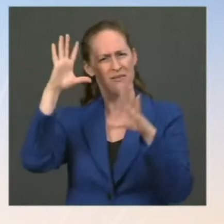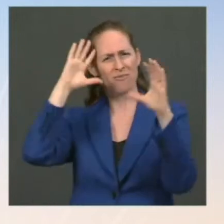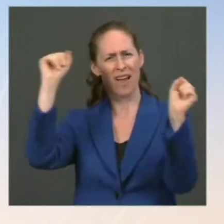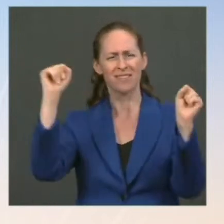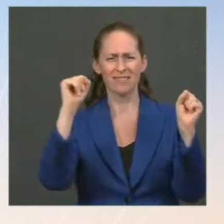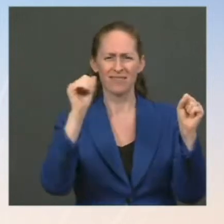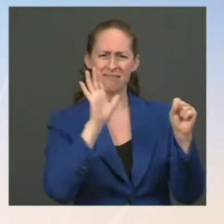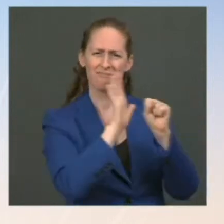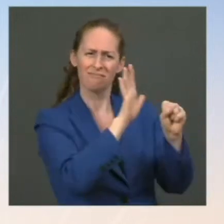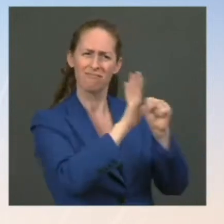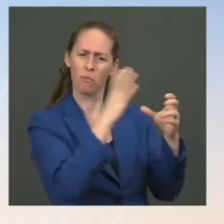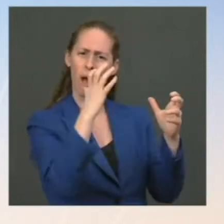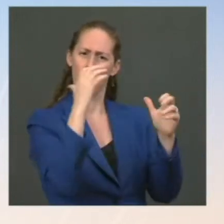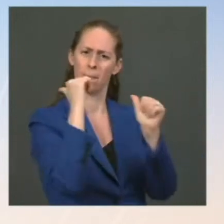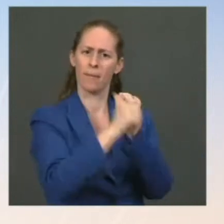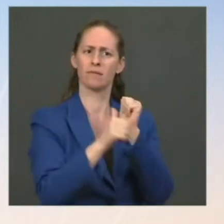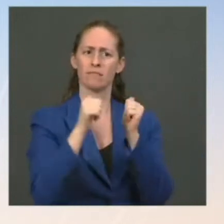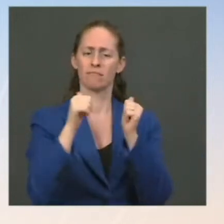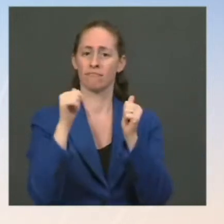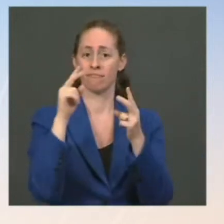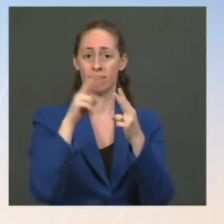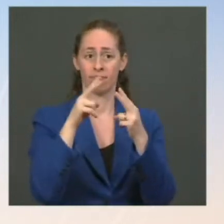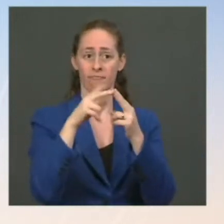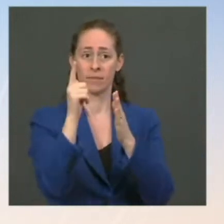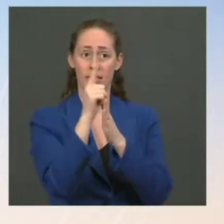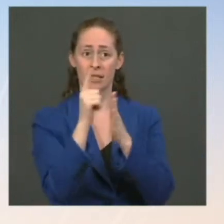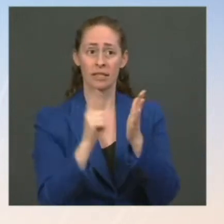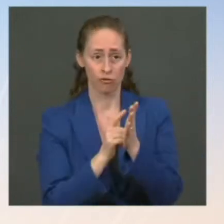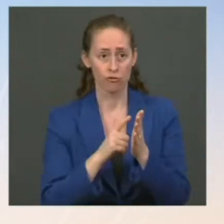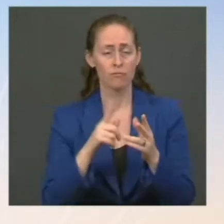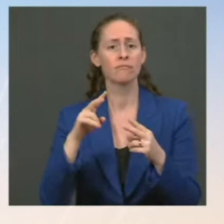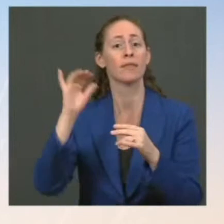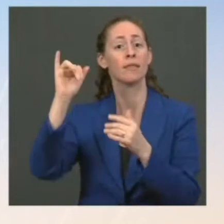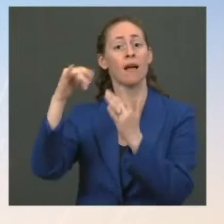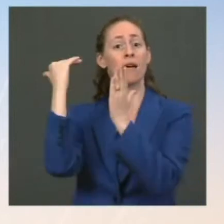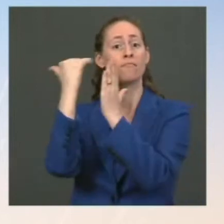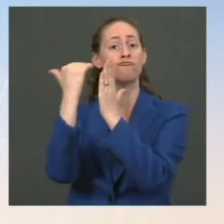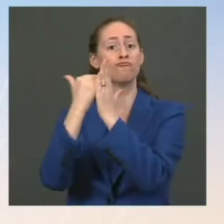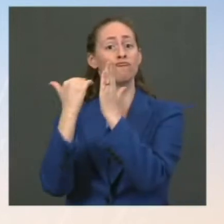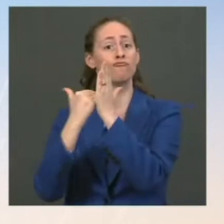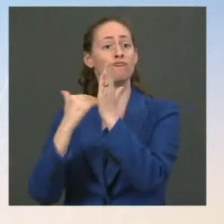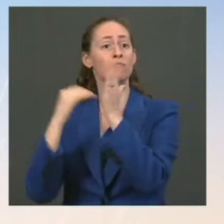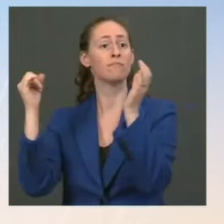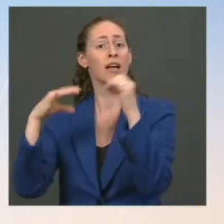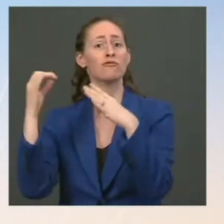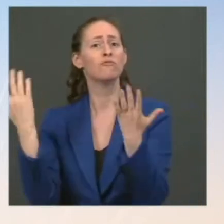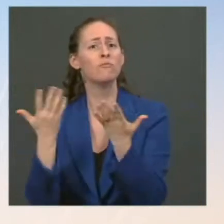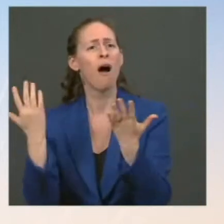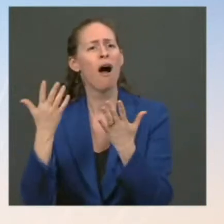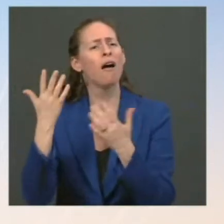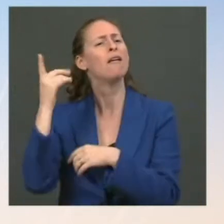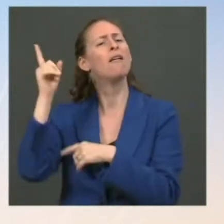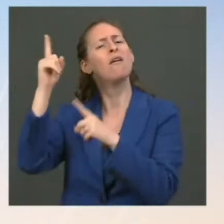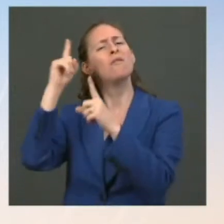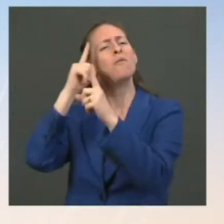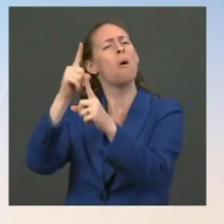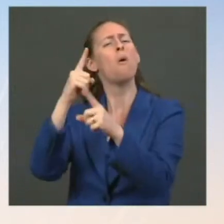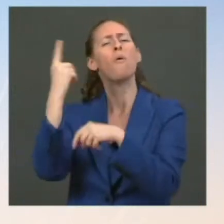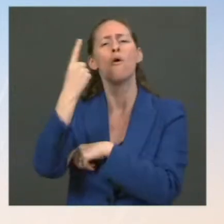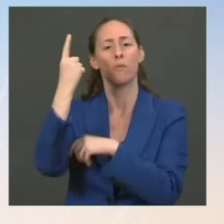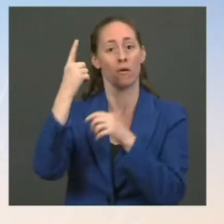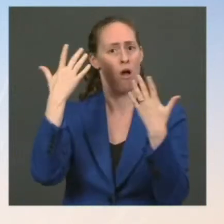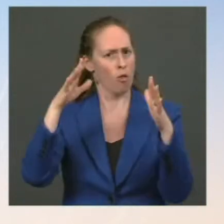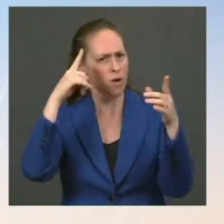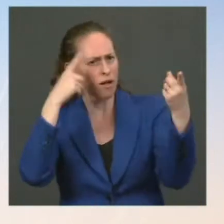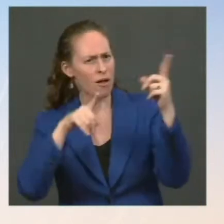forward. So included in these packages that the president is fighting to move forward on with leadership, we are working